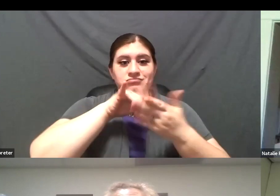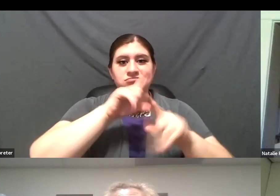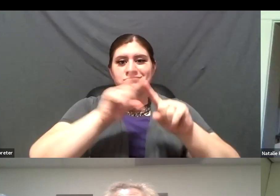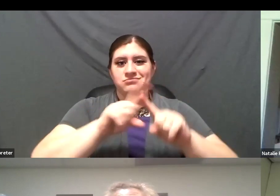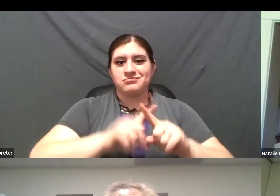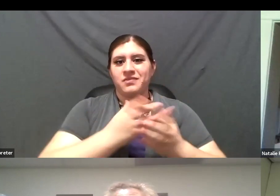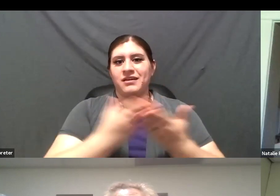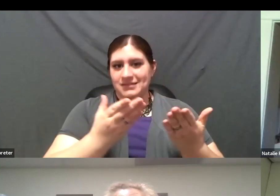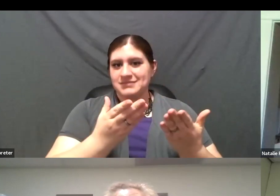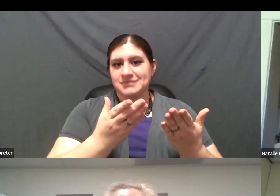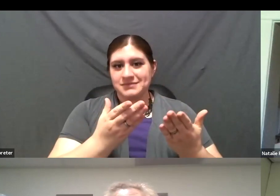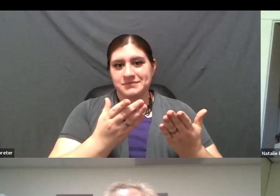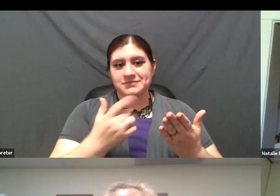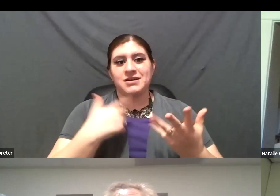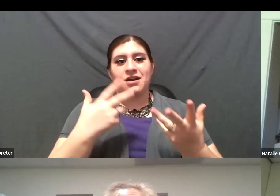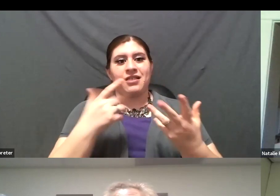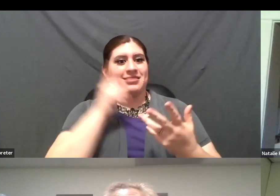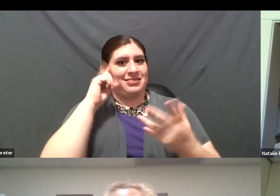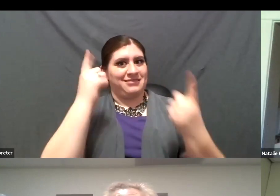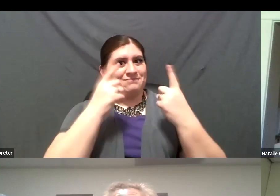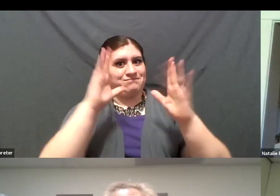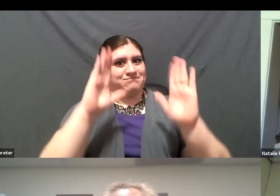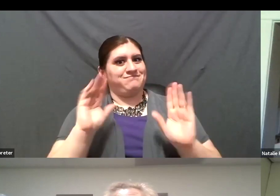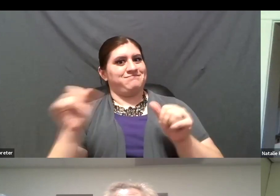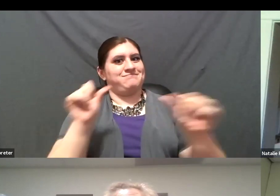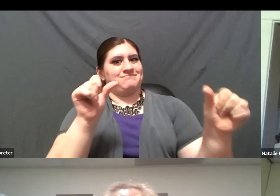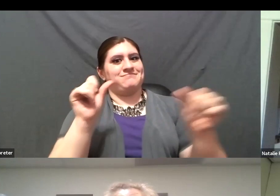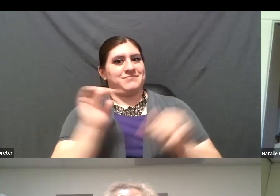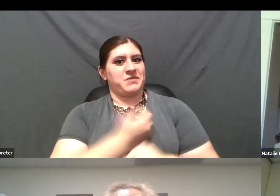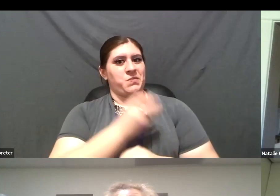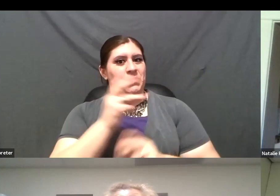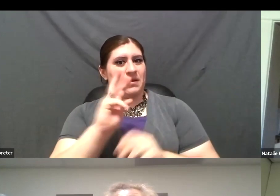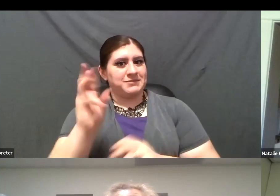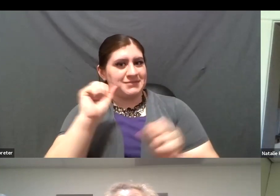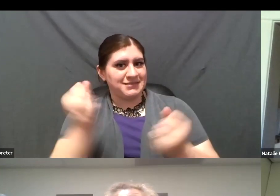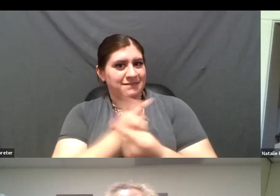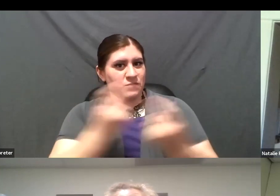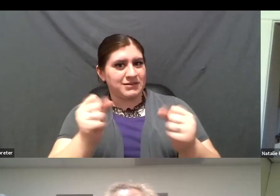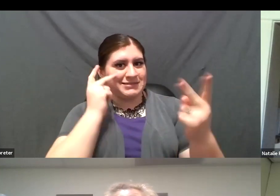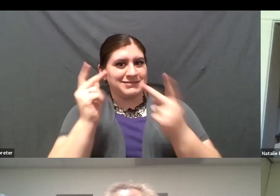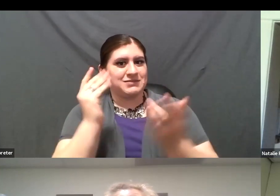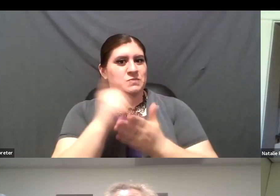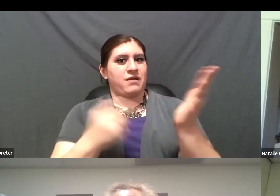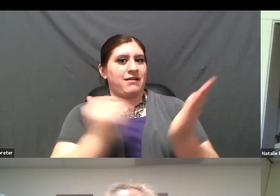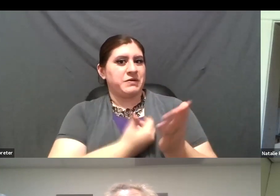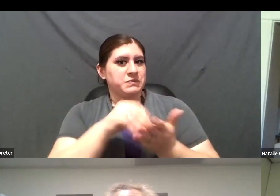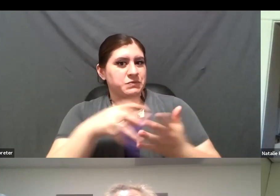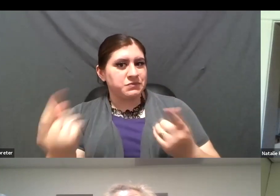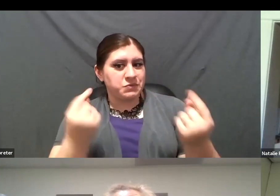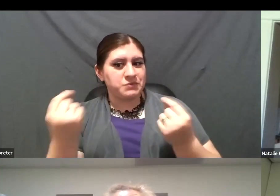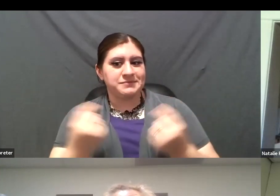different things. And I just think it's great that we post that on our website for everyone to see what our students are and have